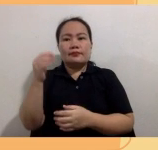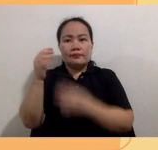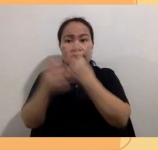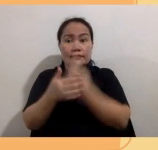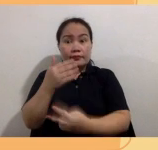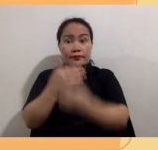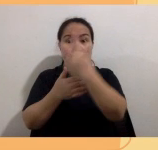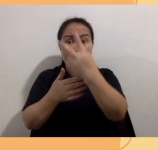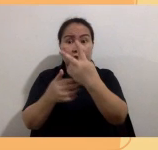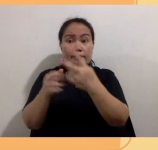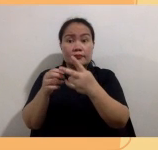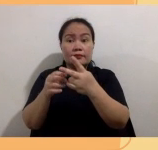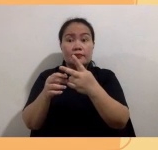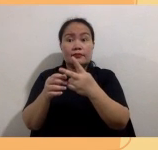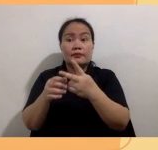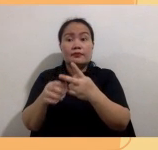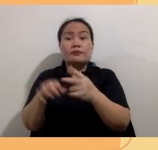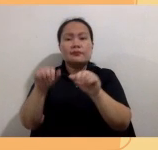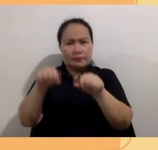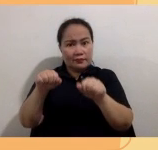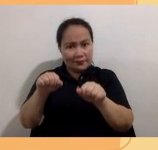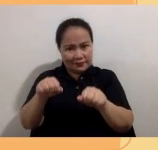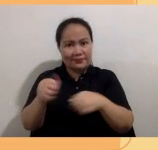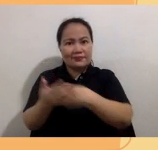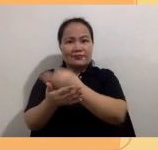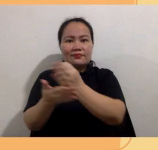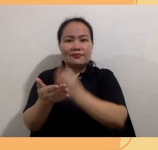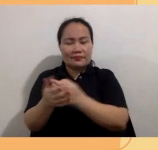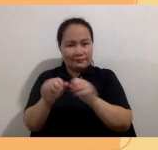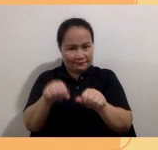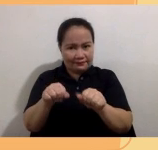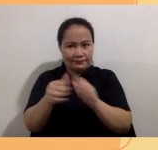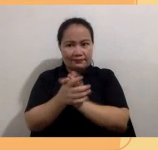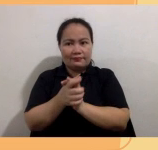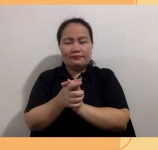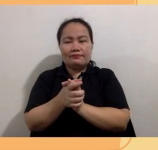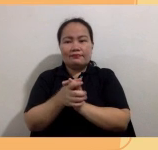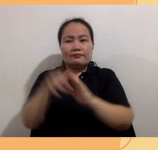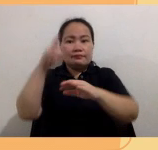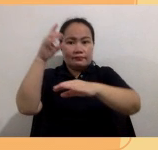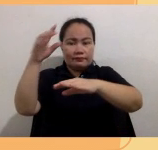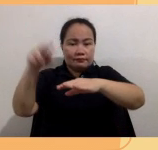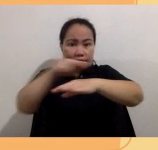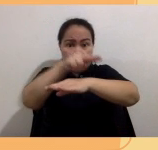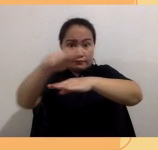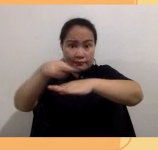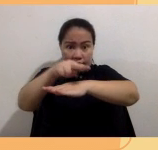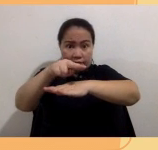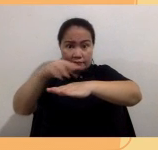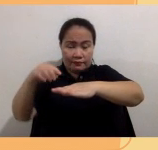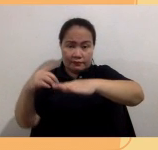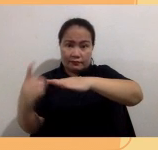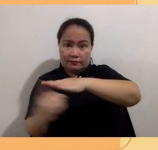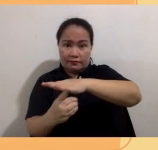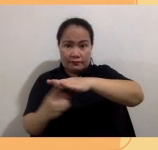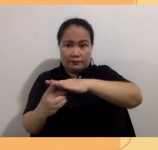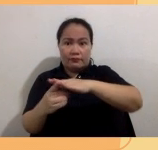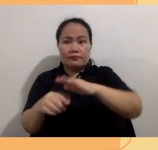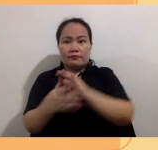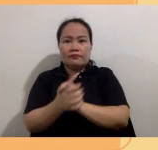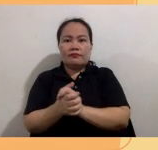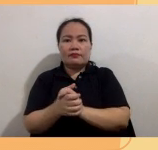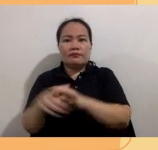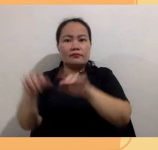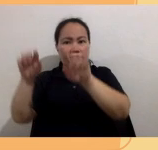So these two are both factorable. So let us factor the numerator and denominator. Now, ang numerator natin, this